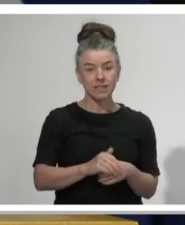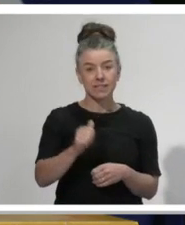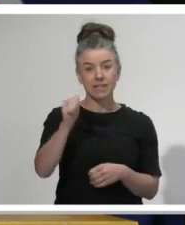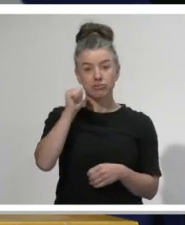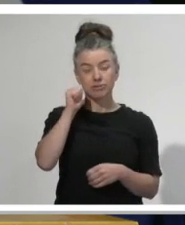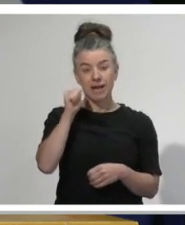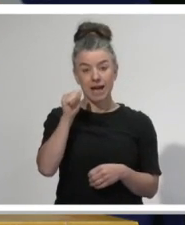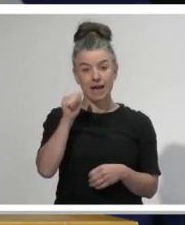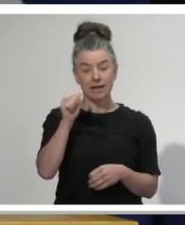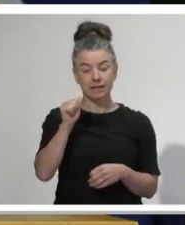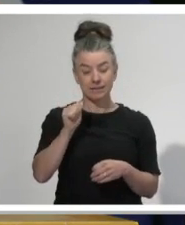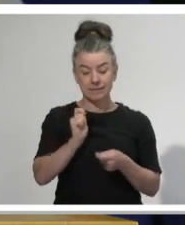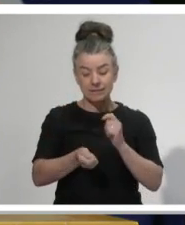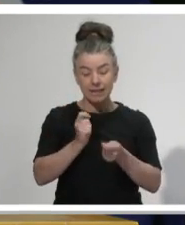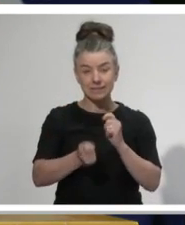laboratories completed